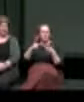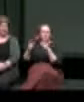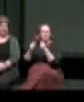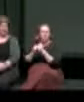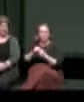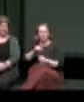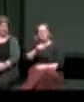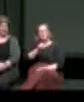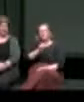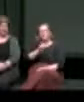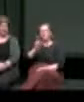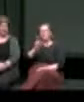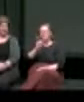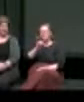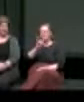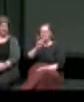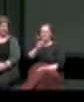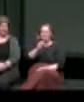project.